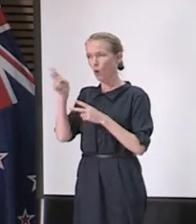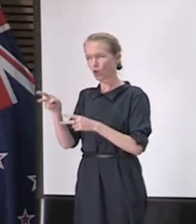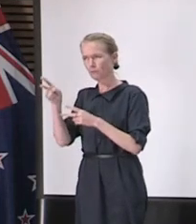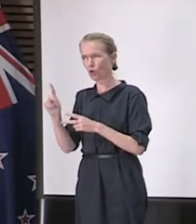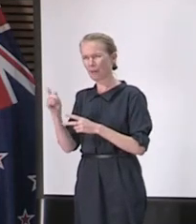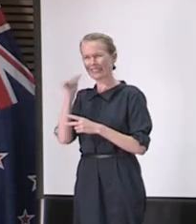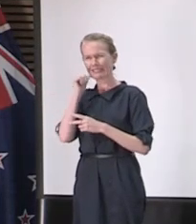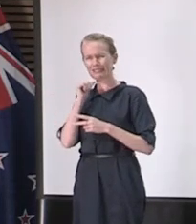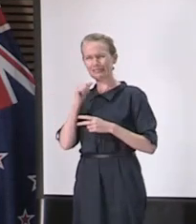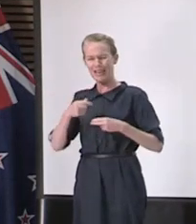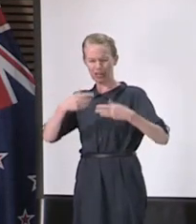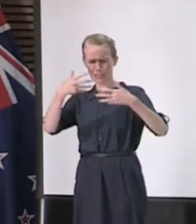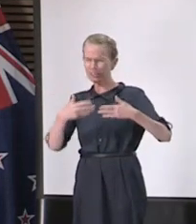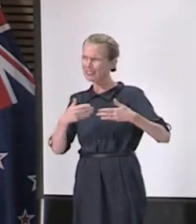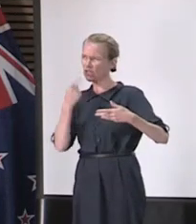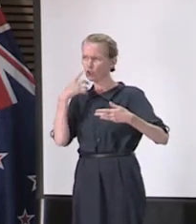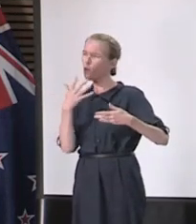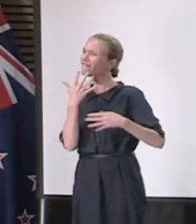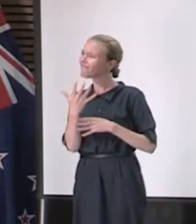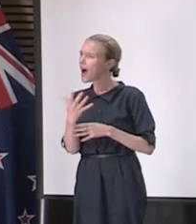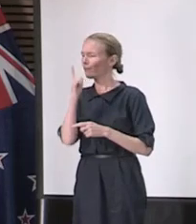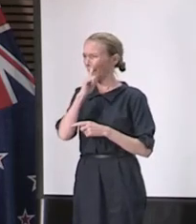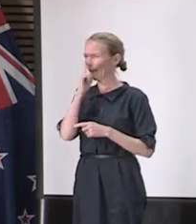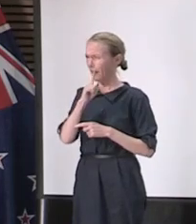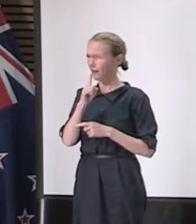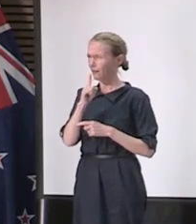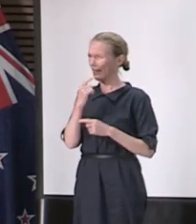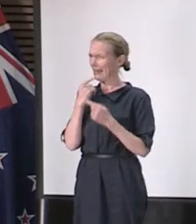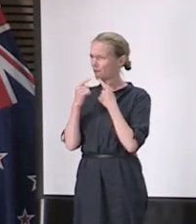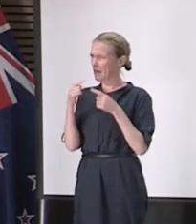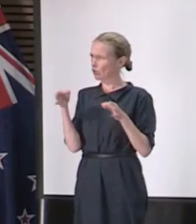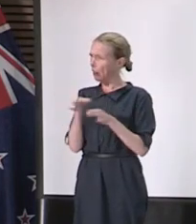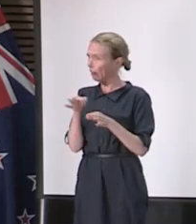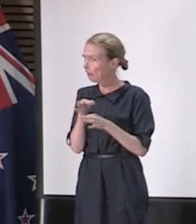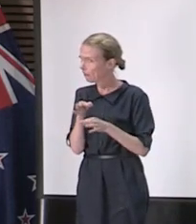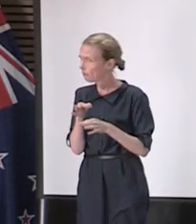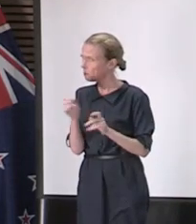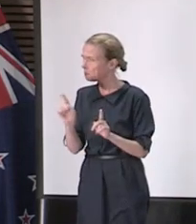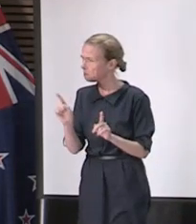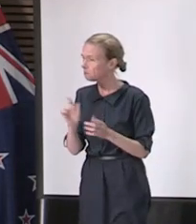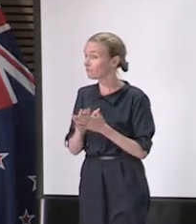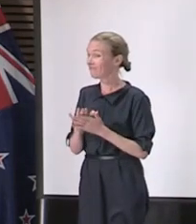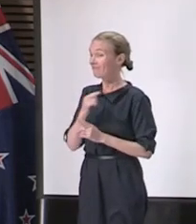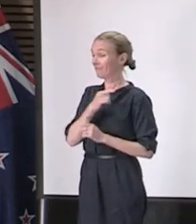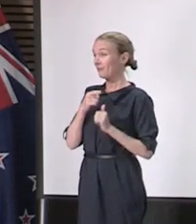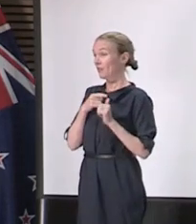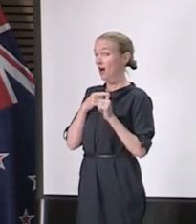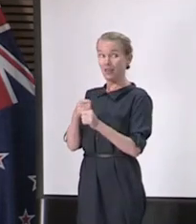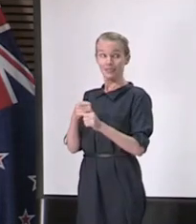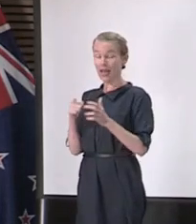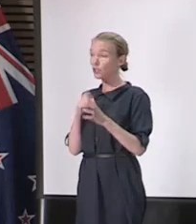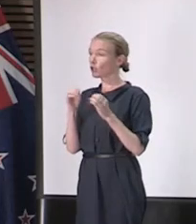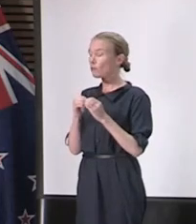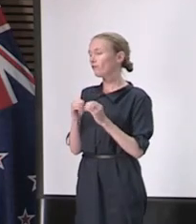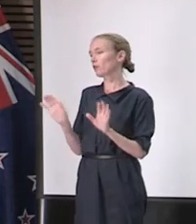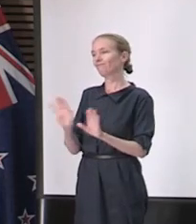the data look better? Definitely not. In fact, we've been very open with the data to date, and in fact... one of the